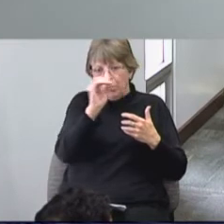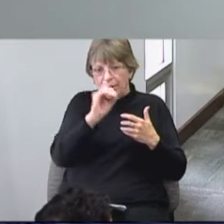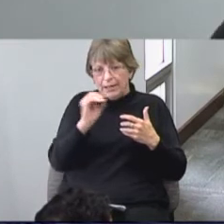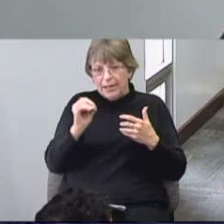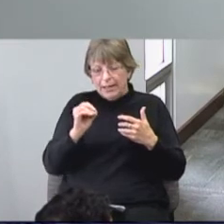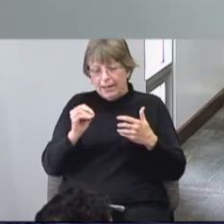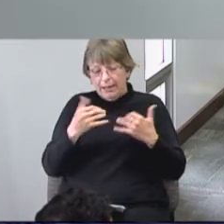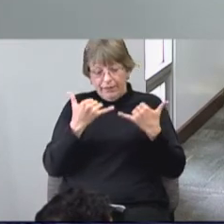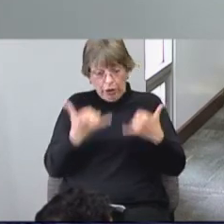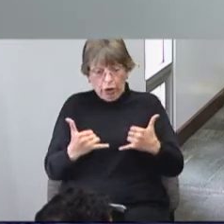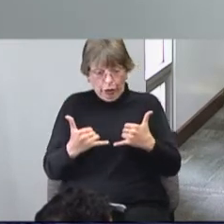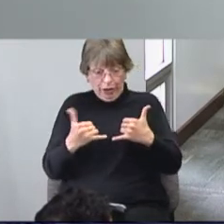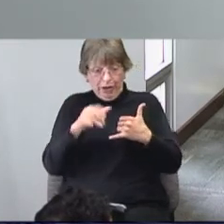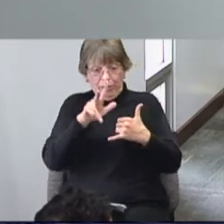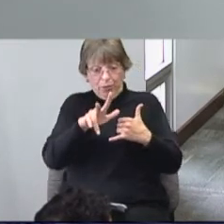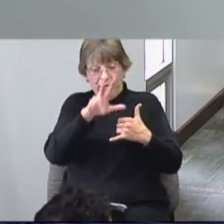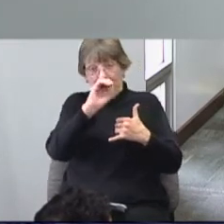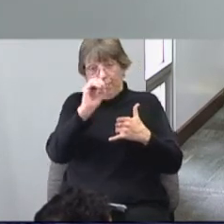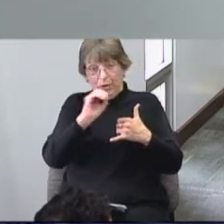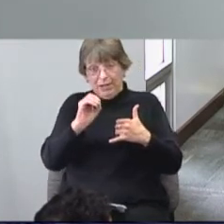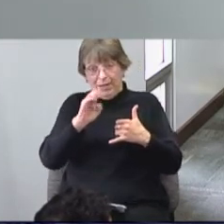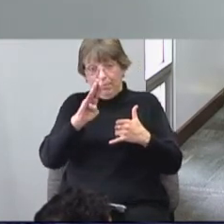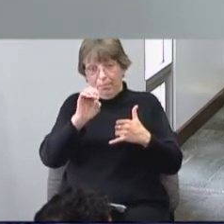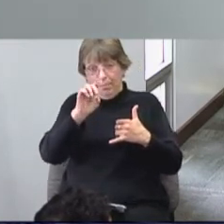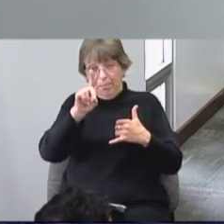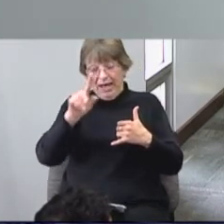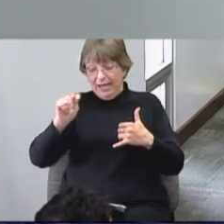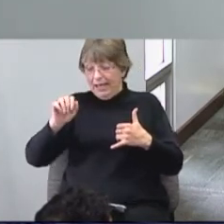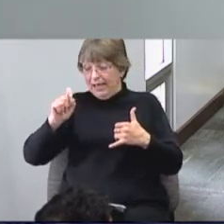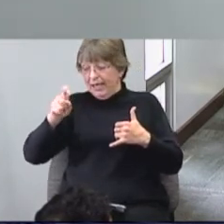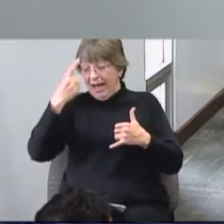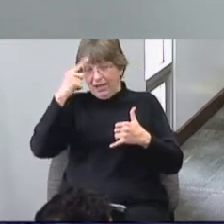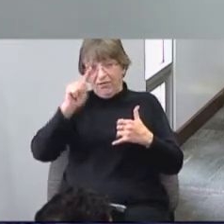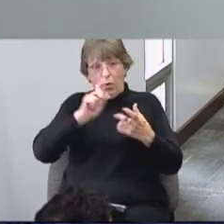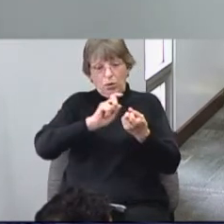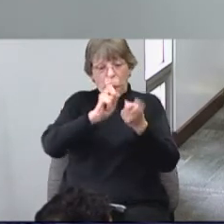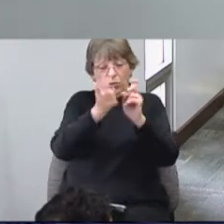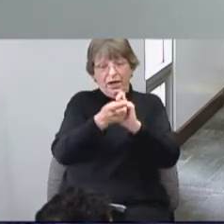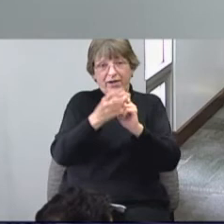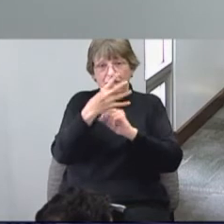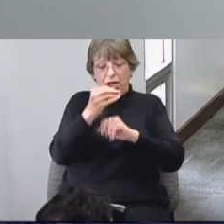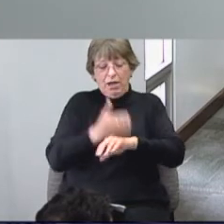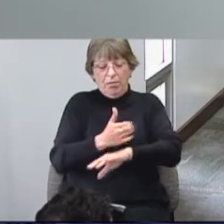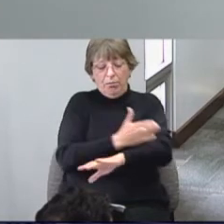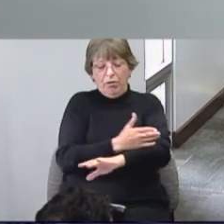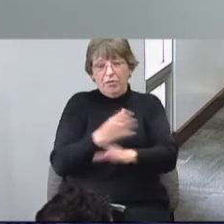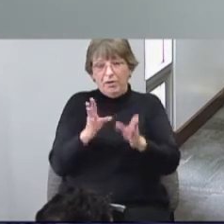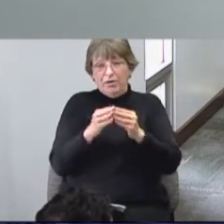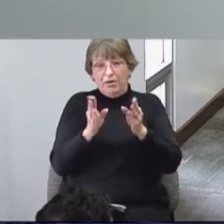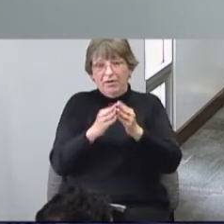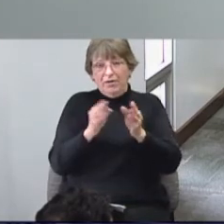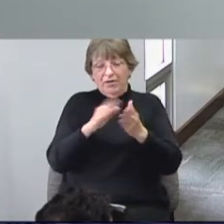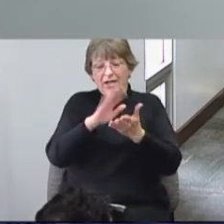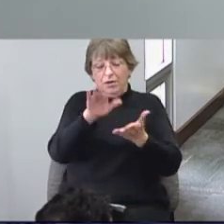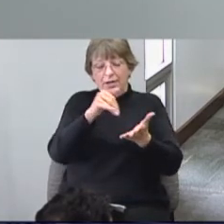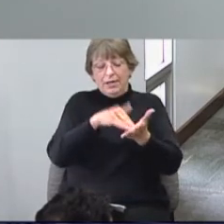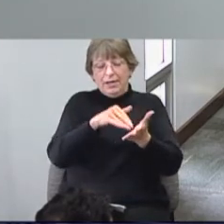of the current 3% bed tax money for renovation and improvements to convention center space